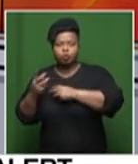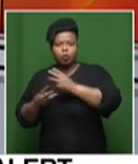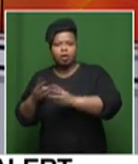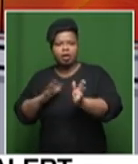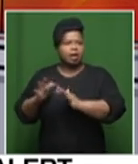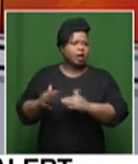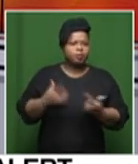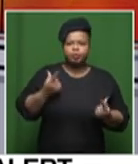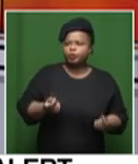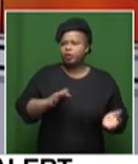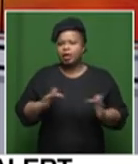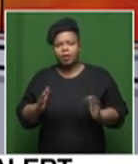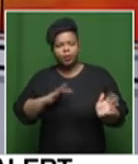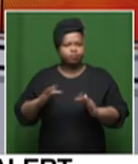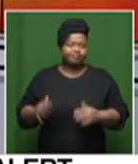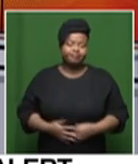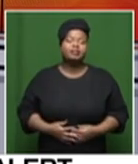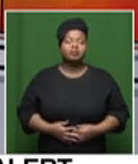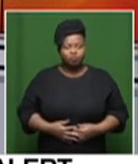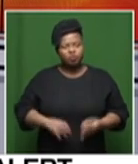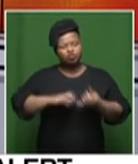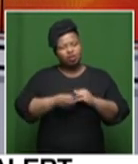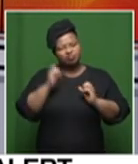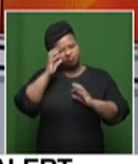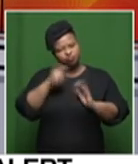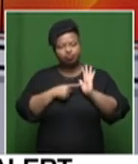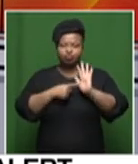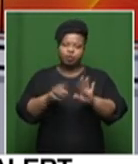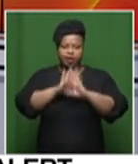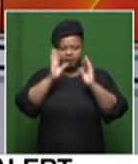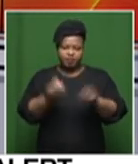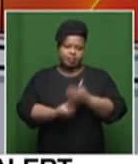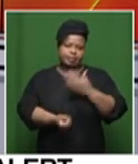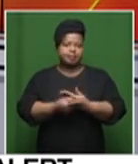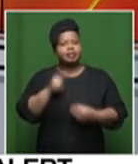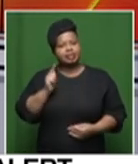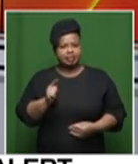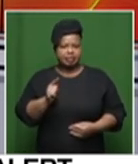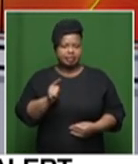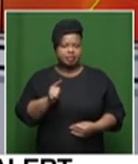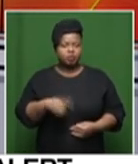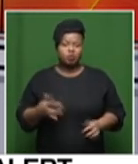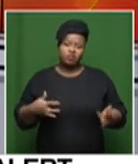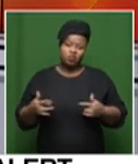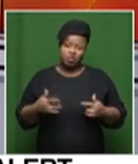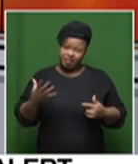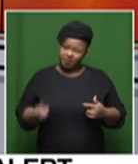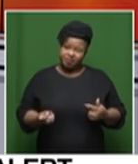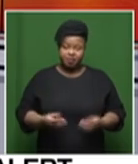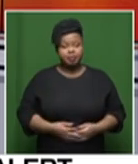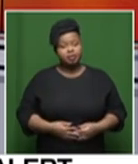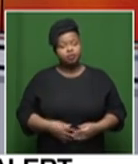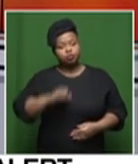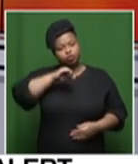What to do? Where to go? So we're just trying to give you a sense of what is happening and if anything is of concern right now. So